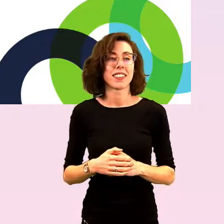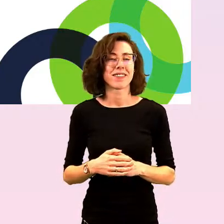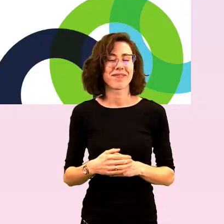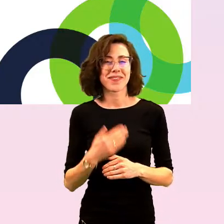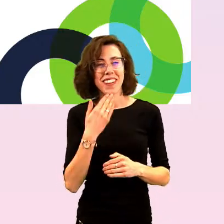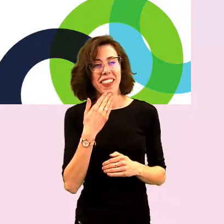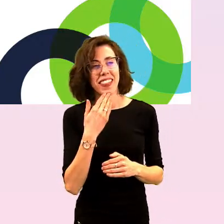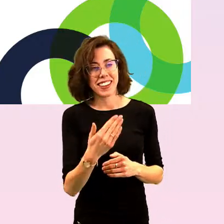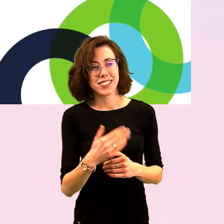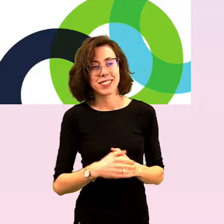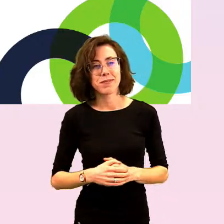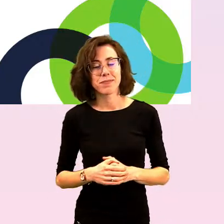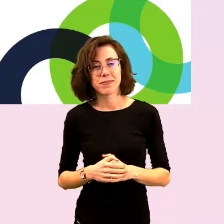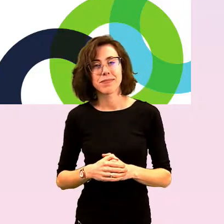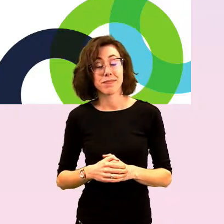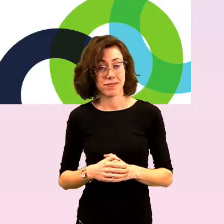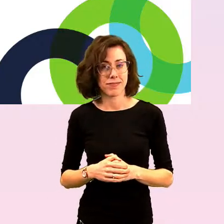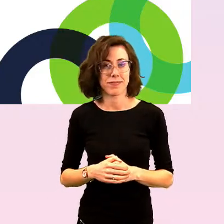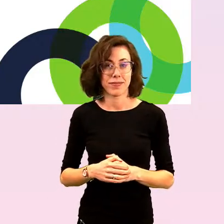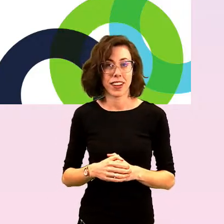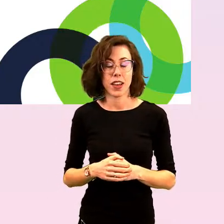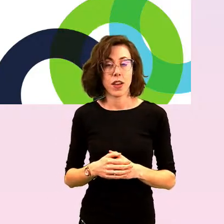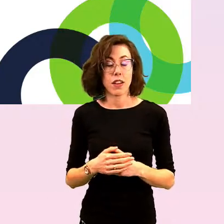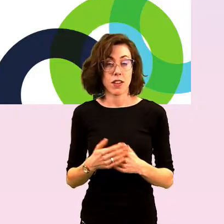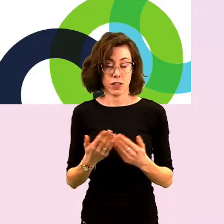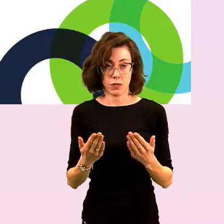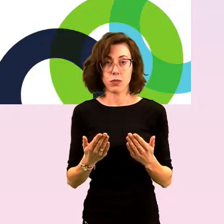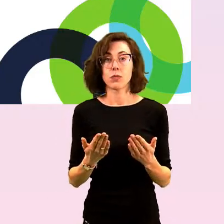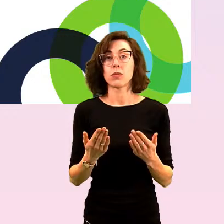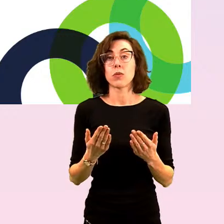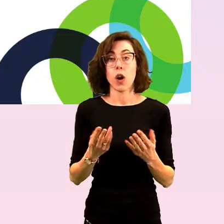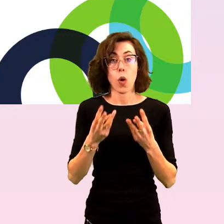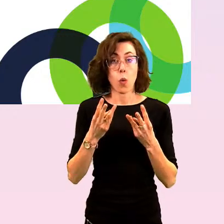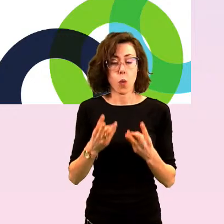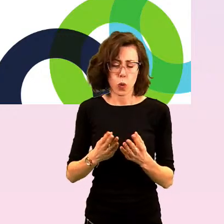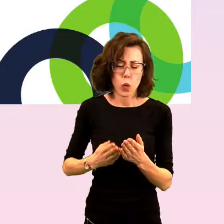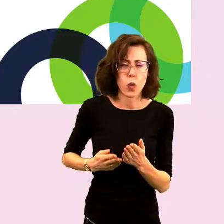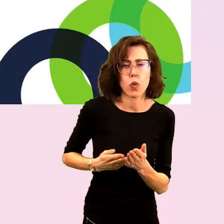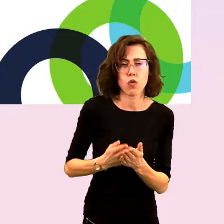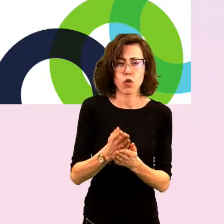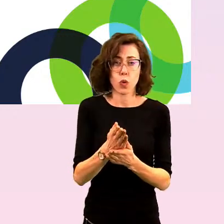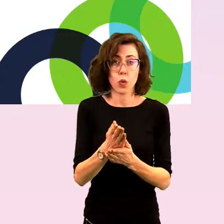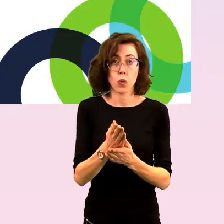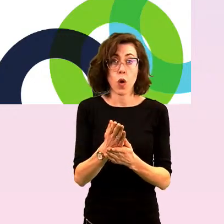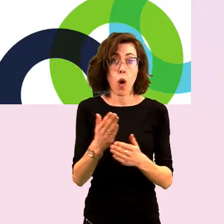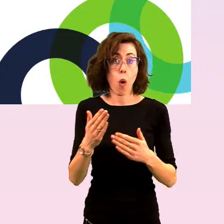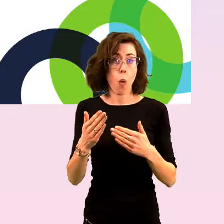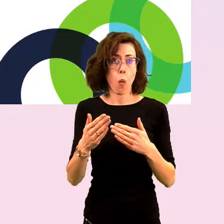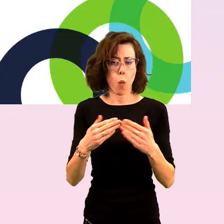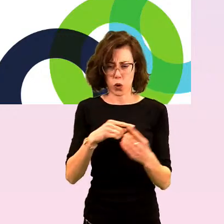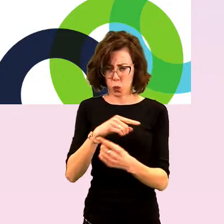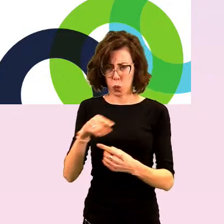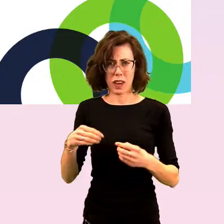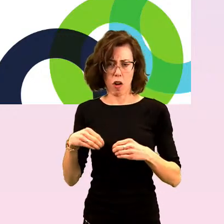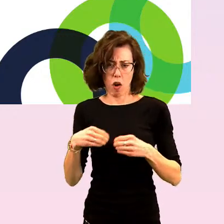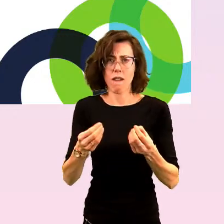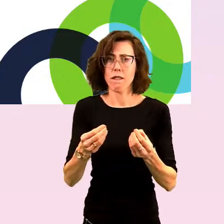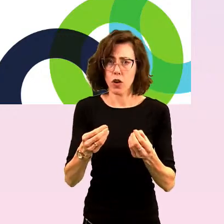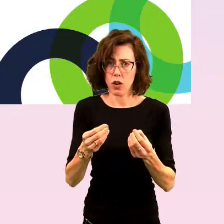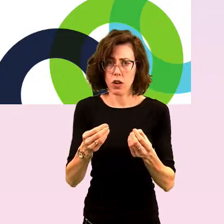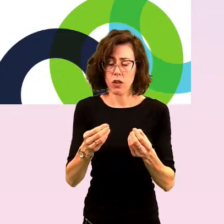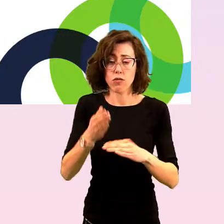Thank you very much. So what I propose to do is to go through some of the offerings that we have for job seekers at the moment.